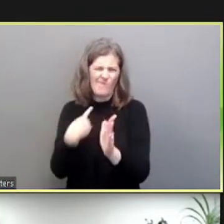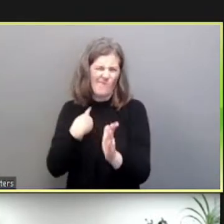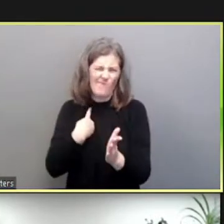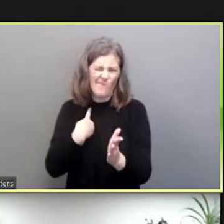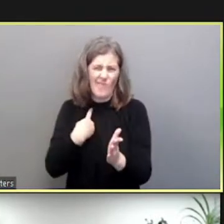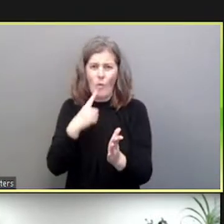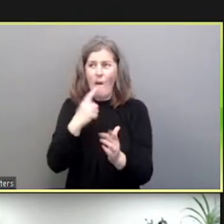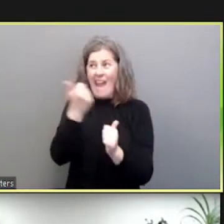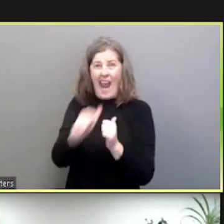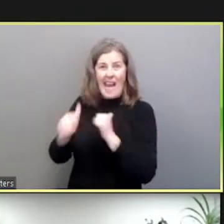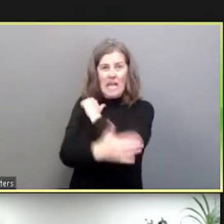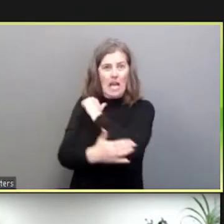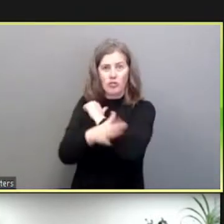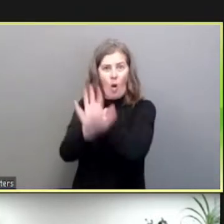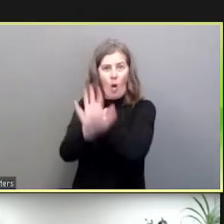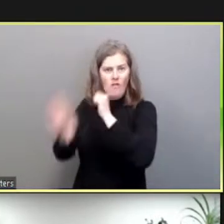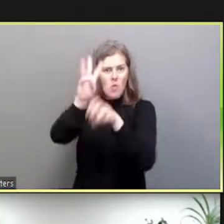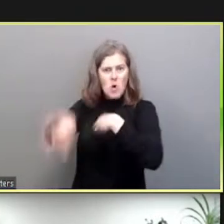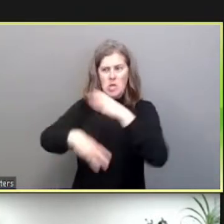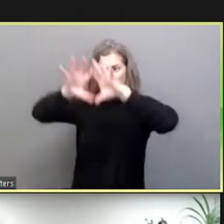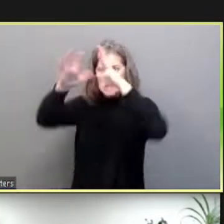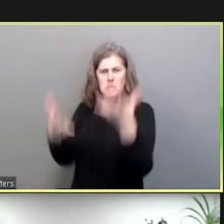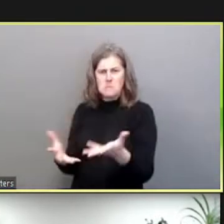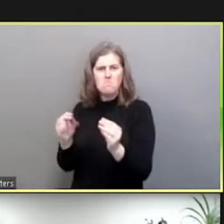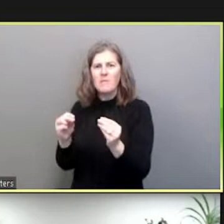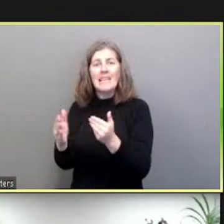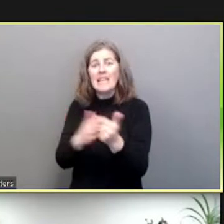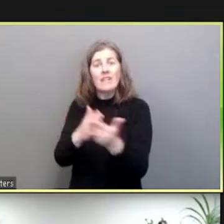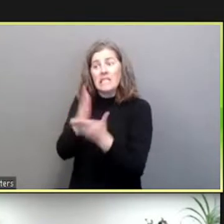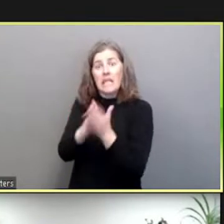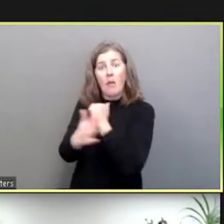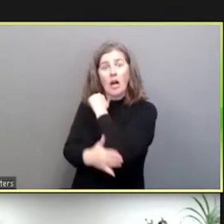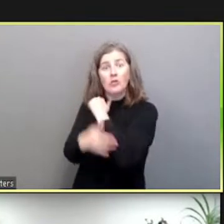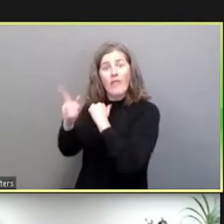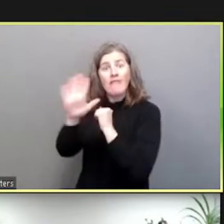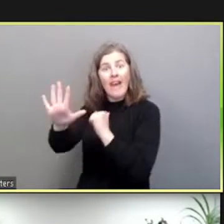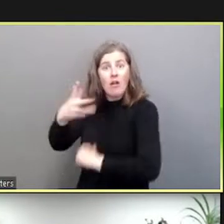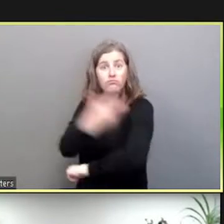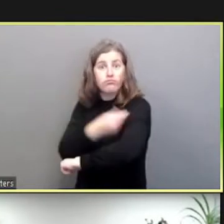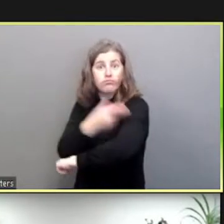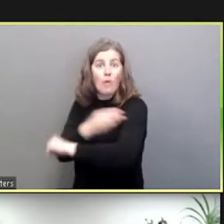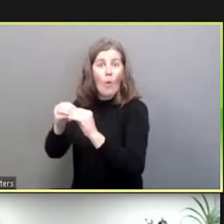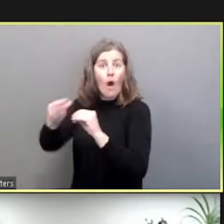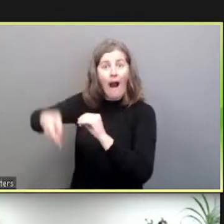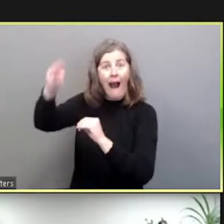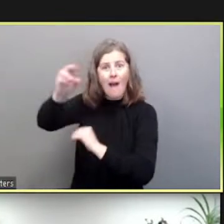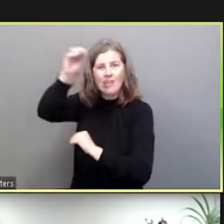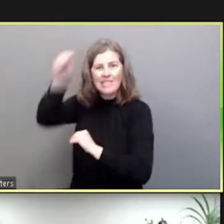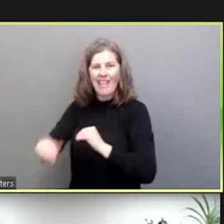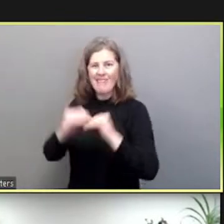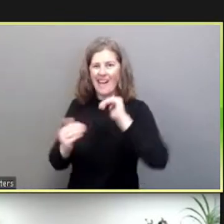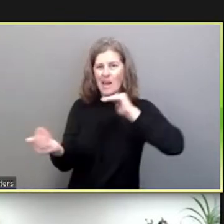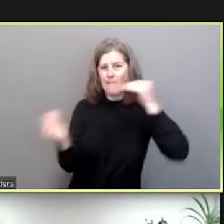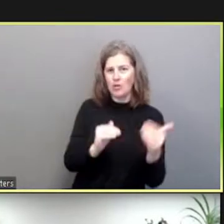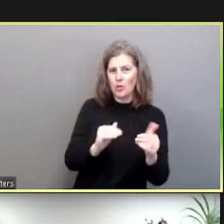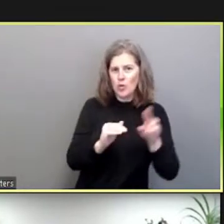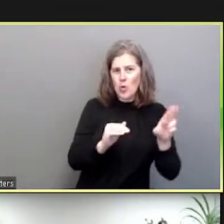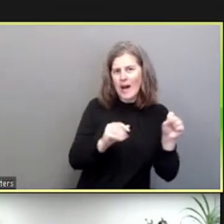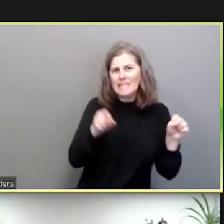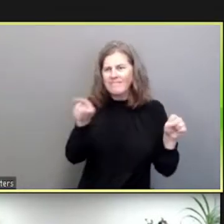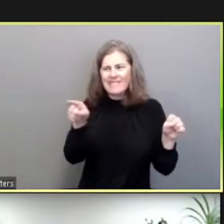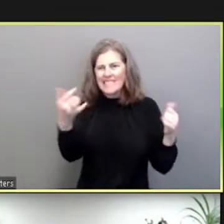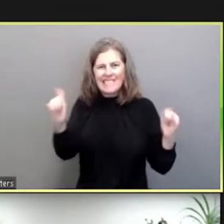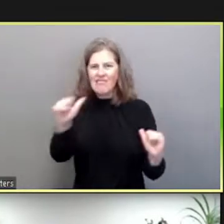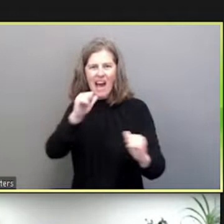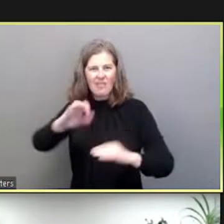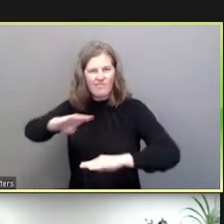any country to date, even with much higher vaccine coverage than we have here in the United States.